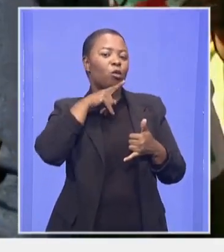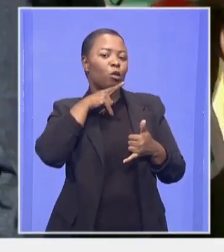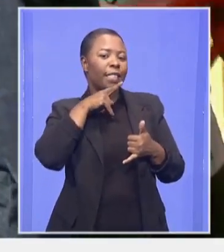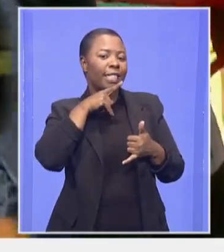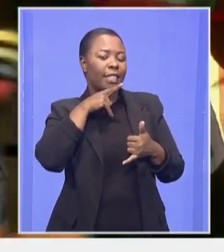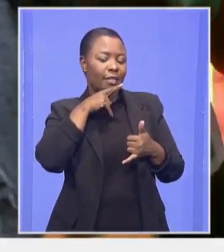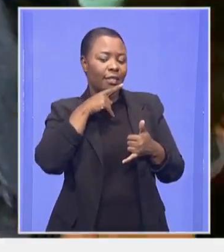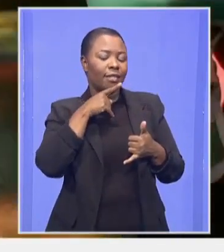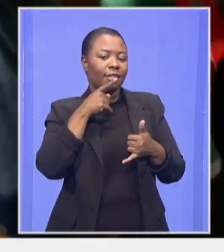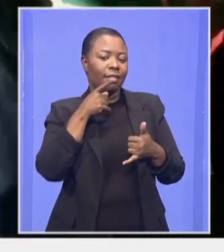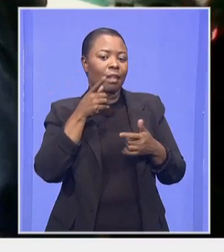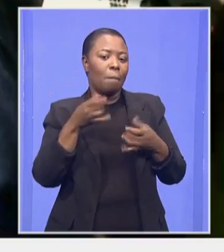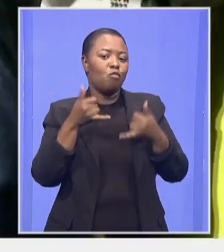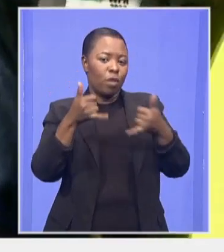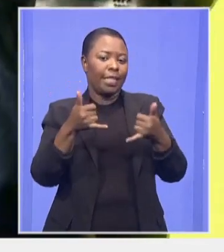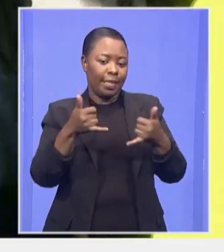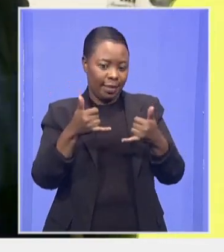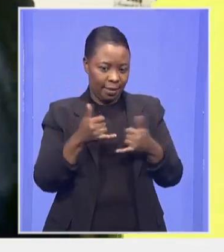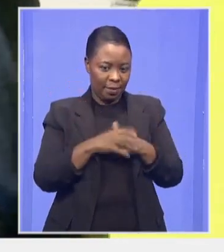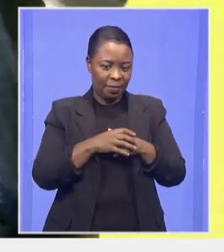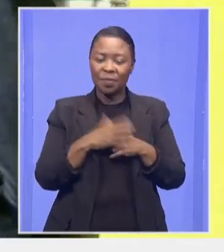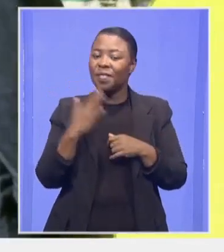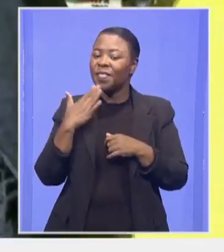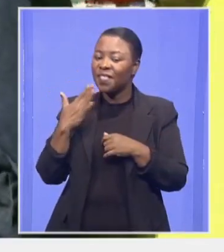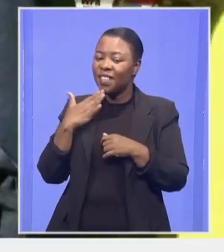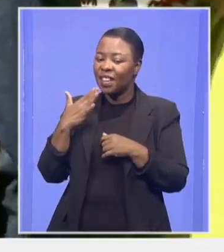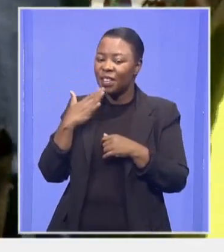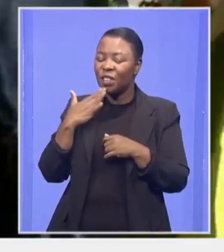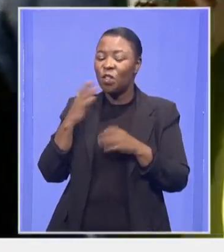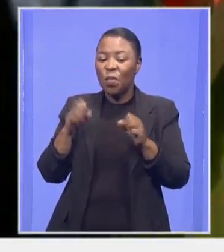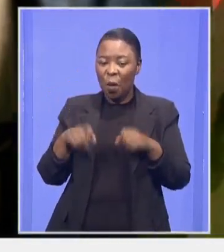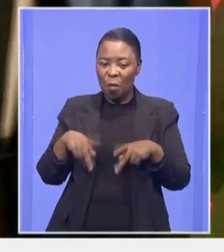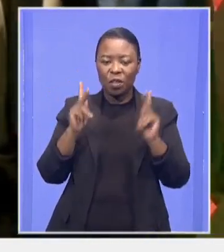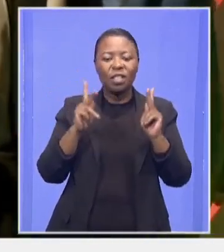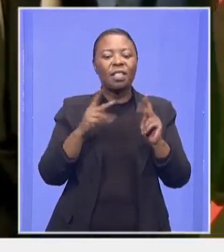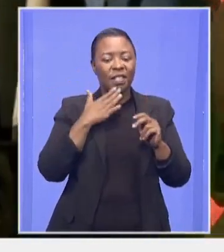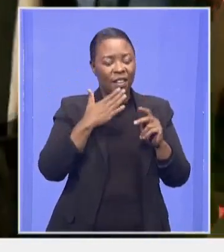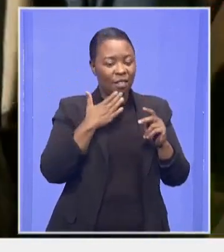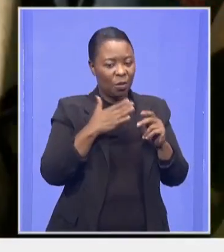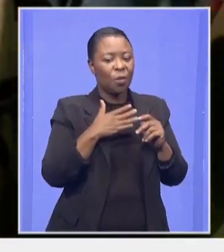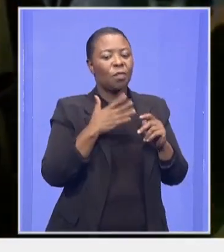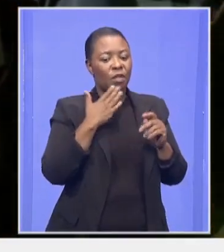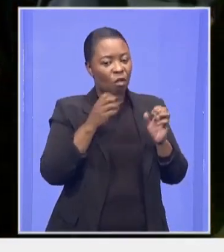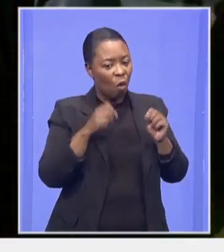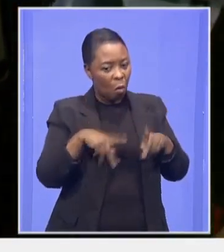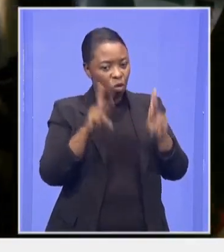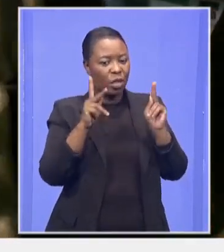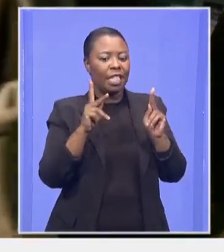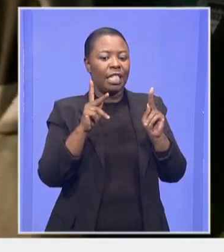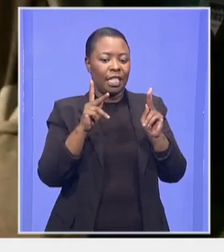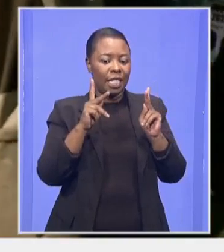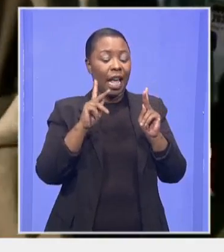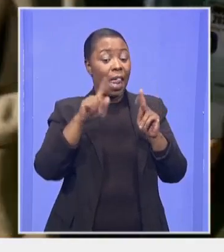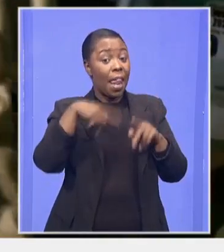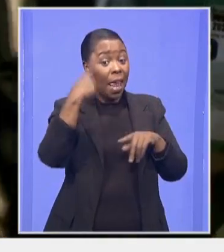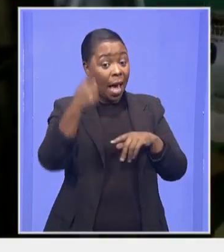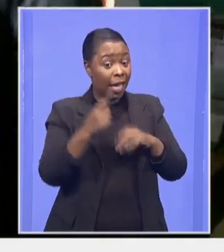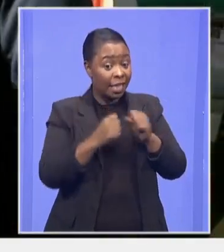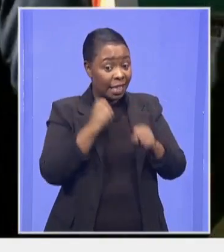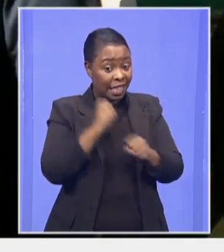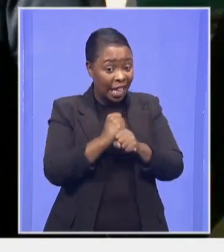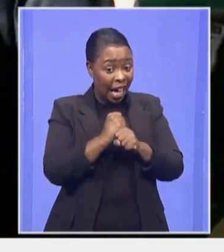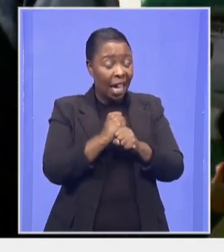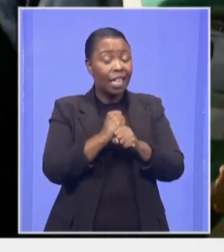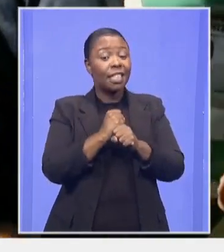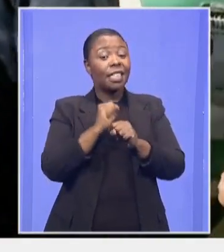you so much. I was a thank you for the opportunity, and please be assured that next year join the slave